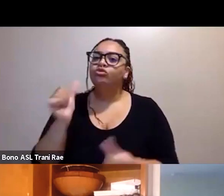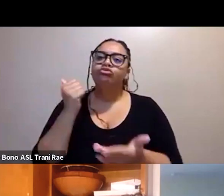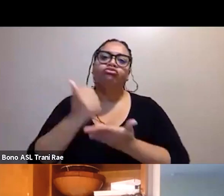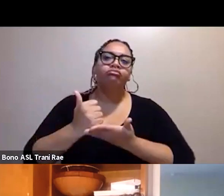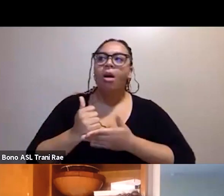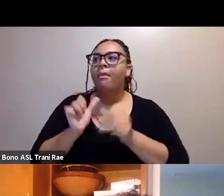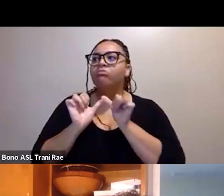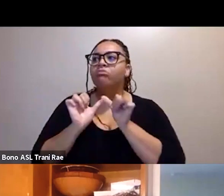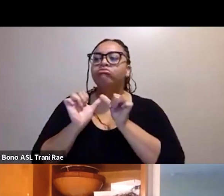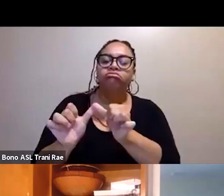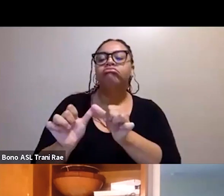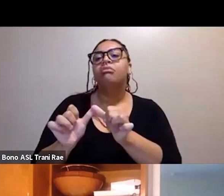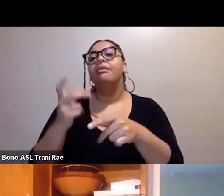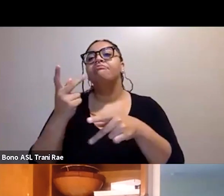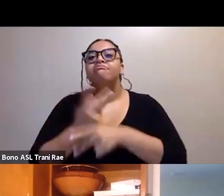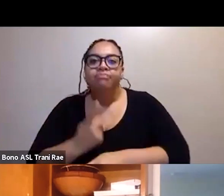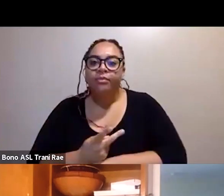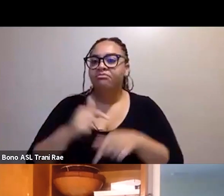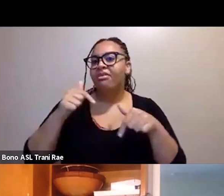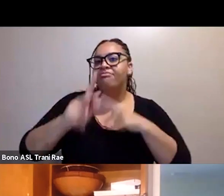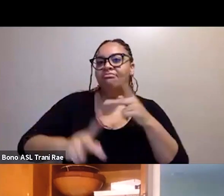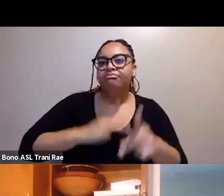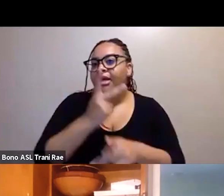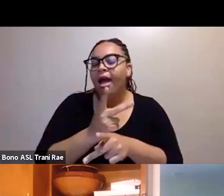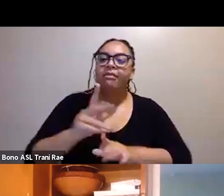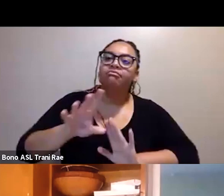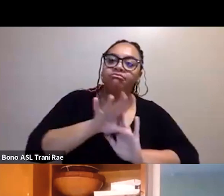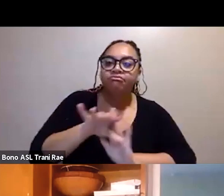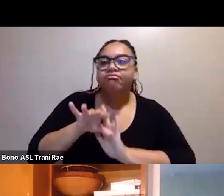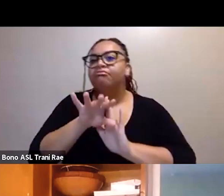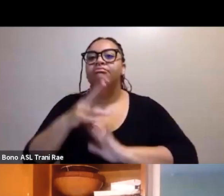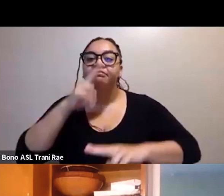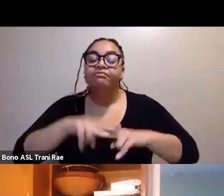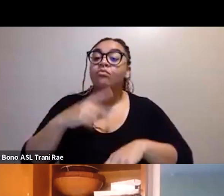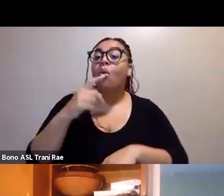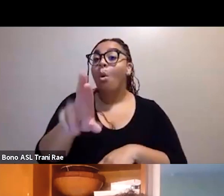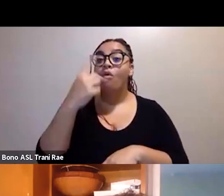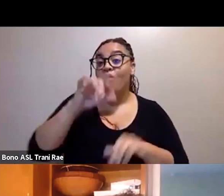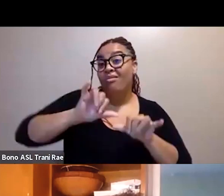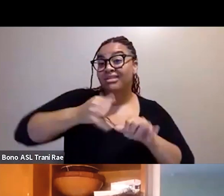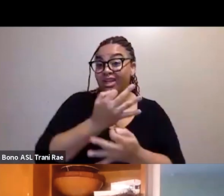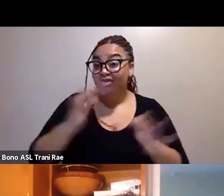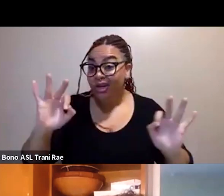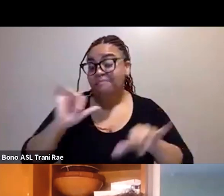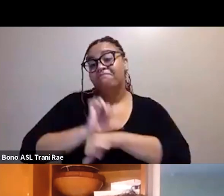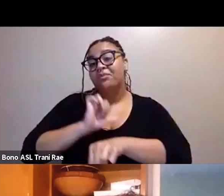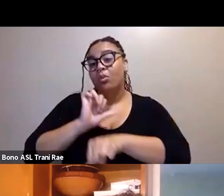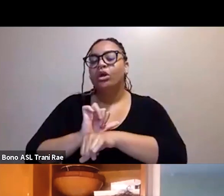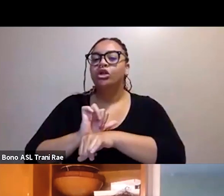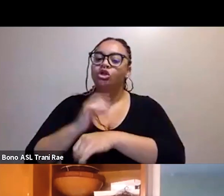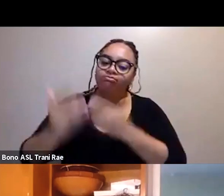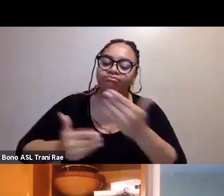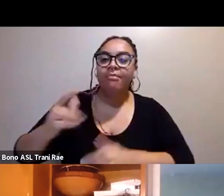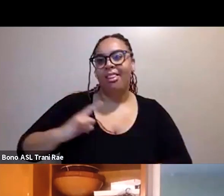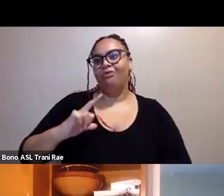programming like this, or to help us with the Campaign for Size Freedom, which is working to support the passage of